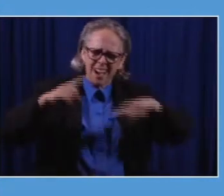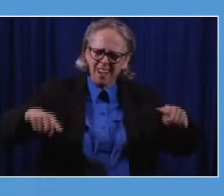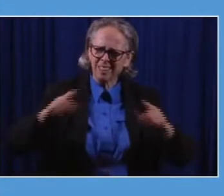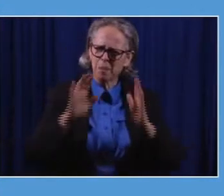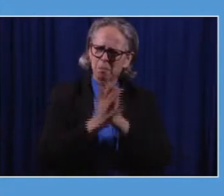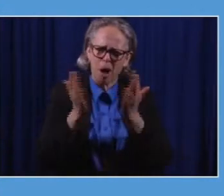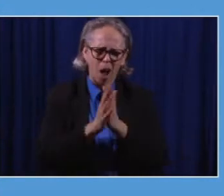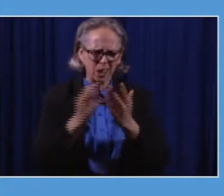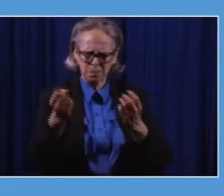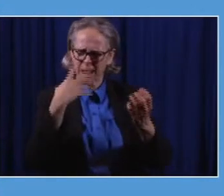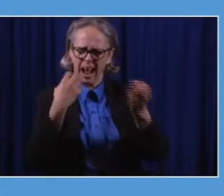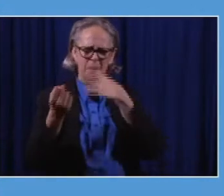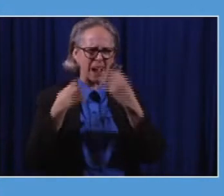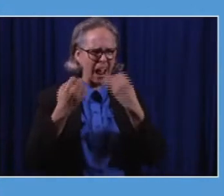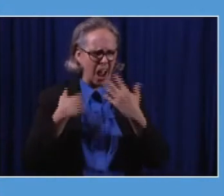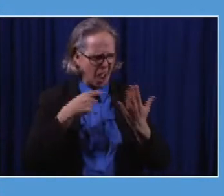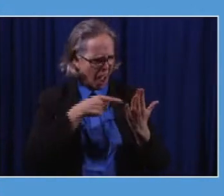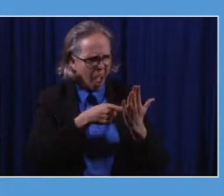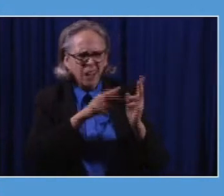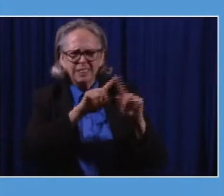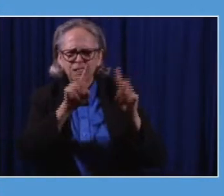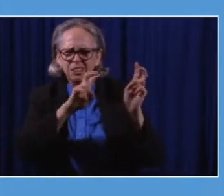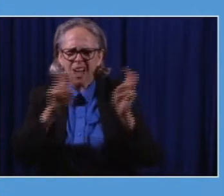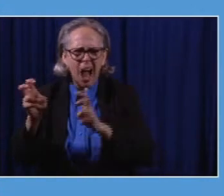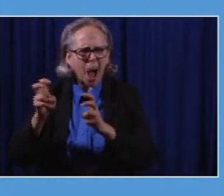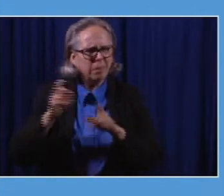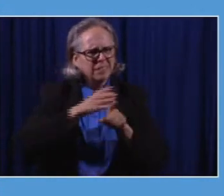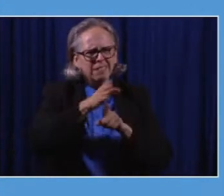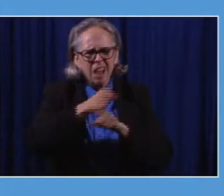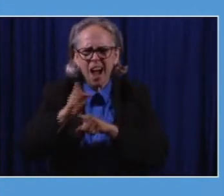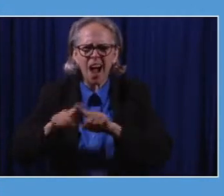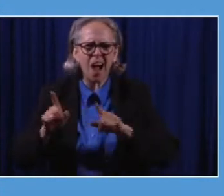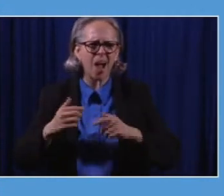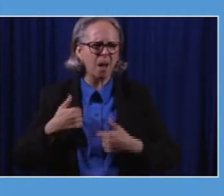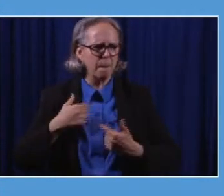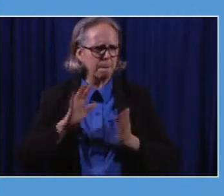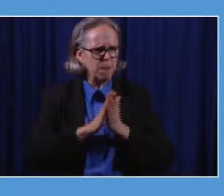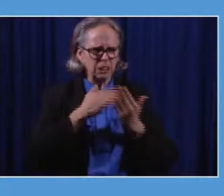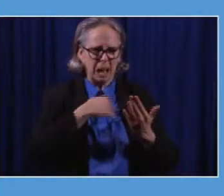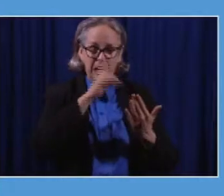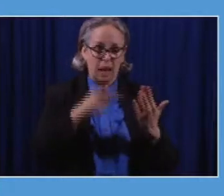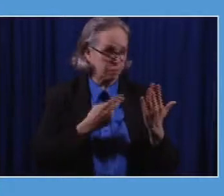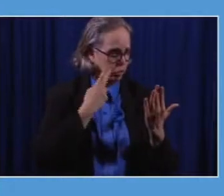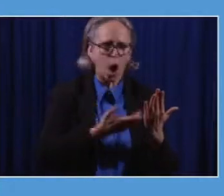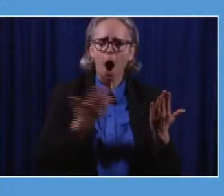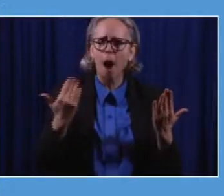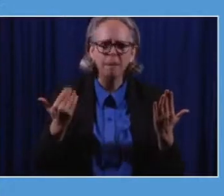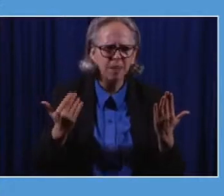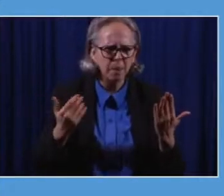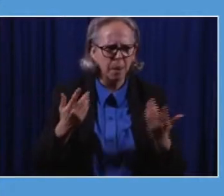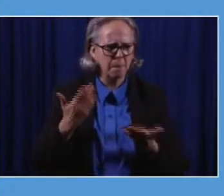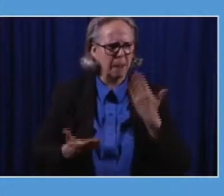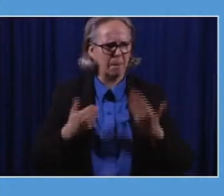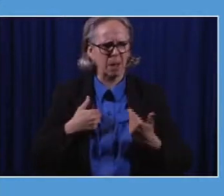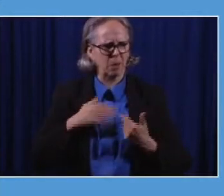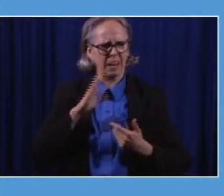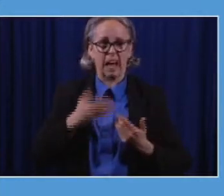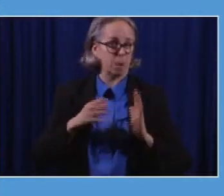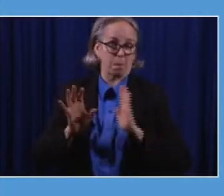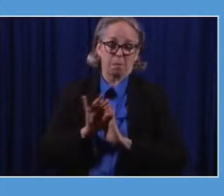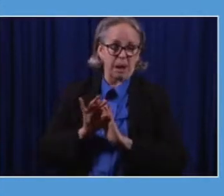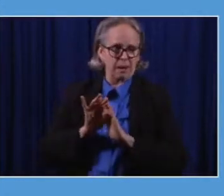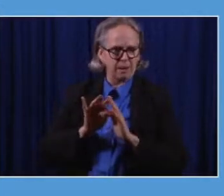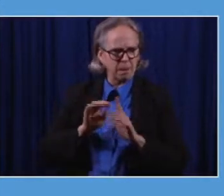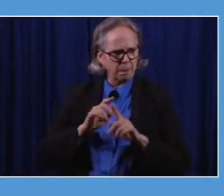Imagination Library sends. They may be books that either weren't on my radar or books that I may not have chosen for them myself, and then to watch them